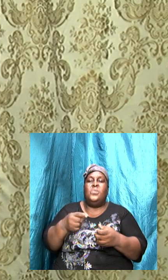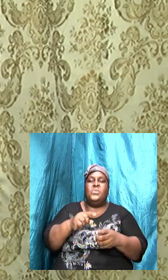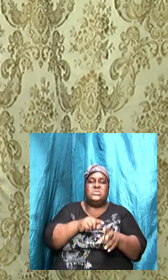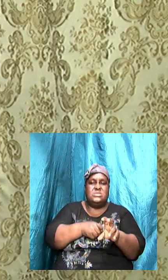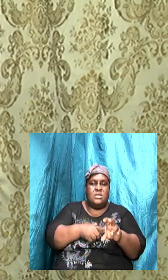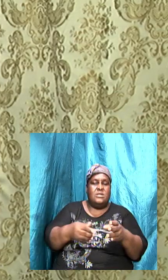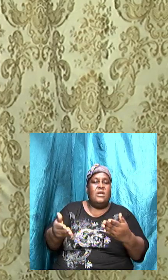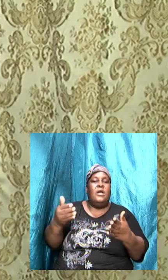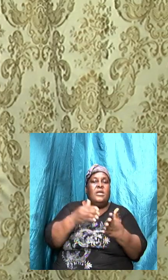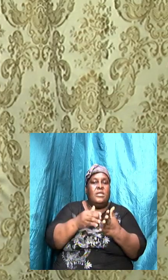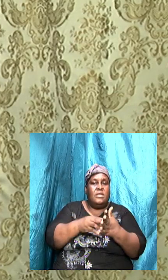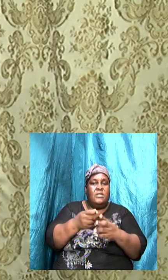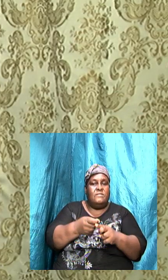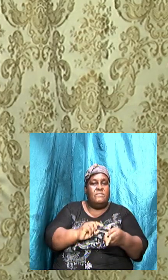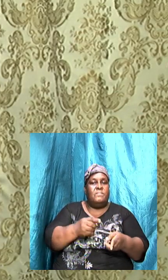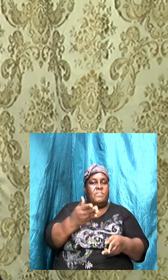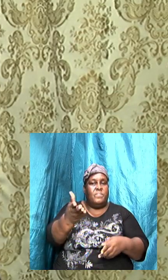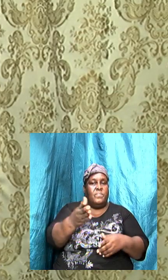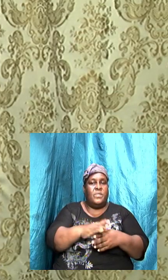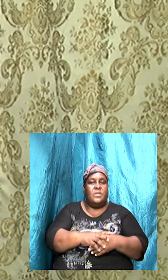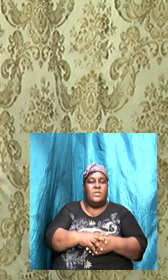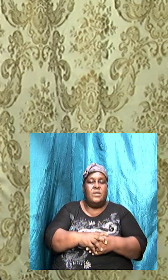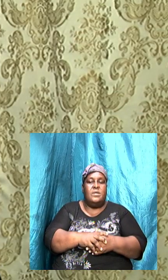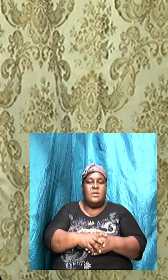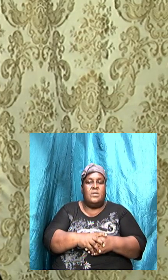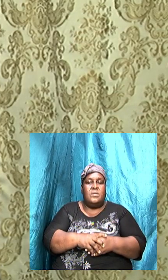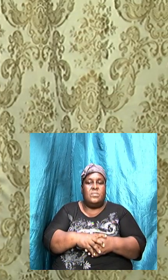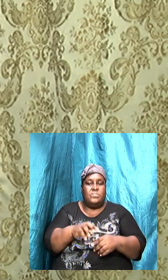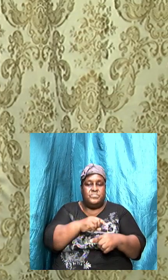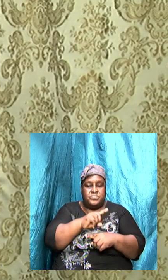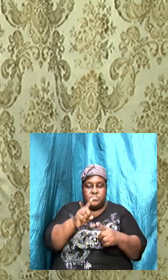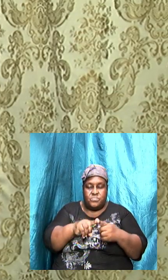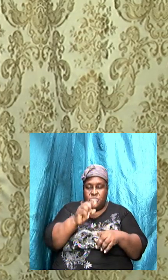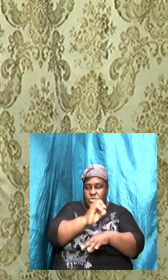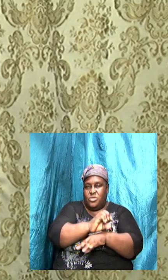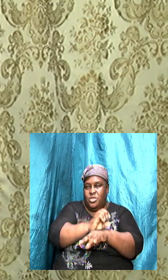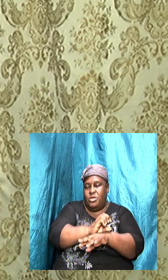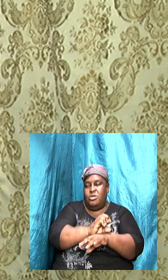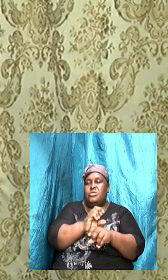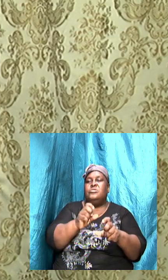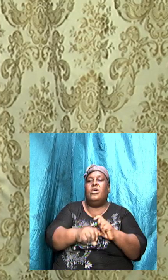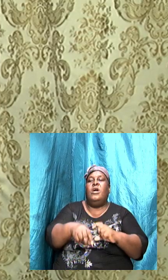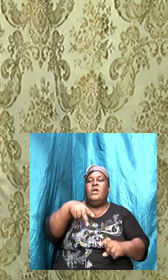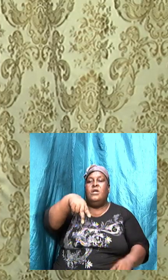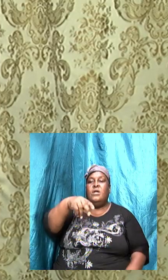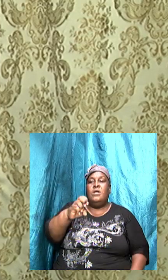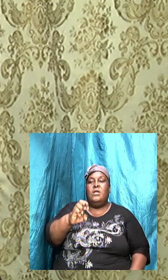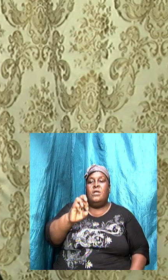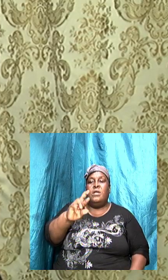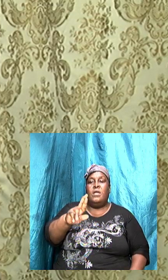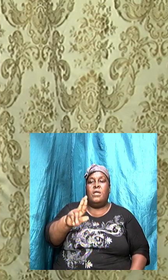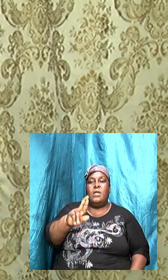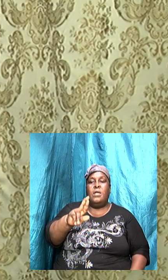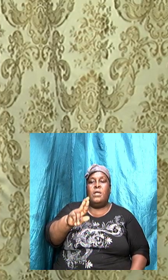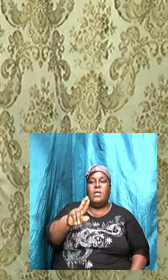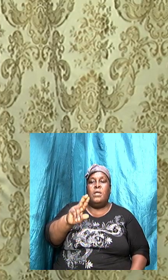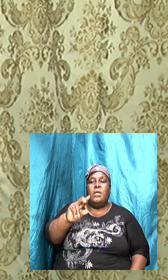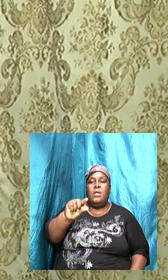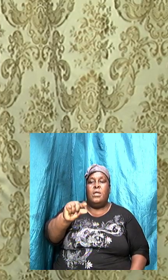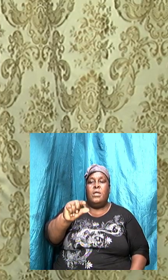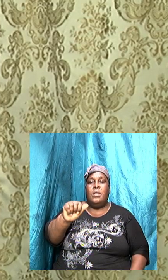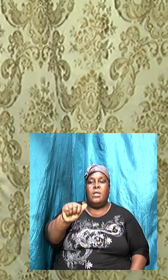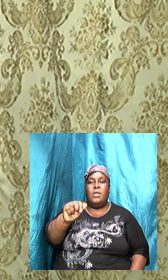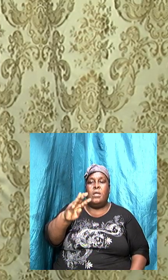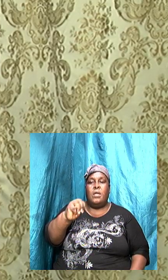But we made mention that where the church of Pergamos was concerned, it was the